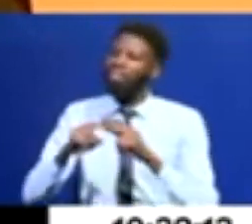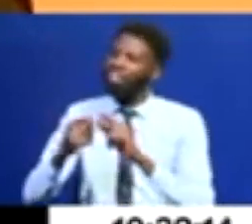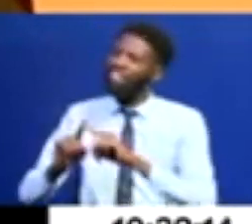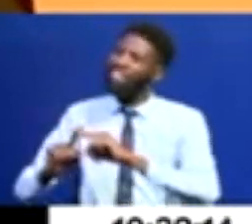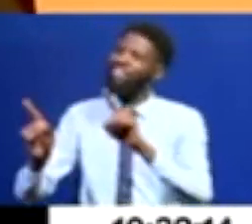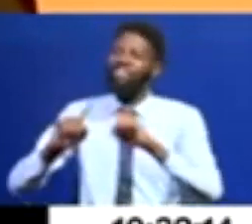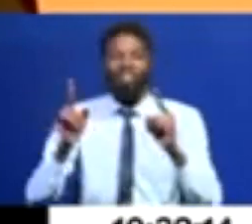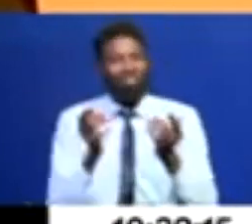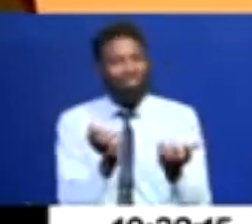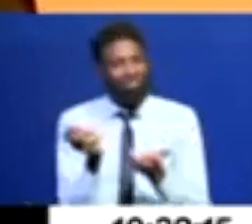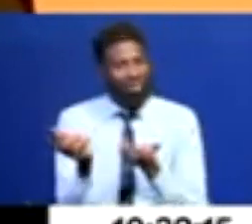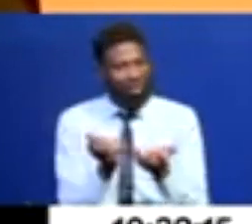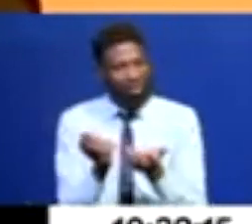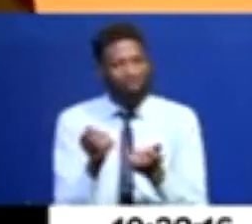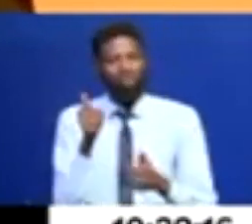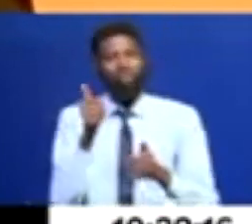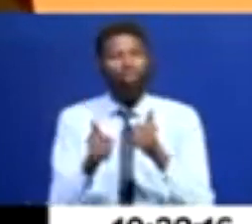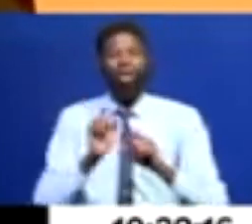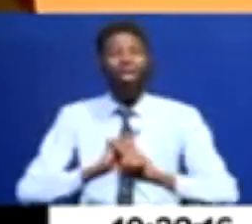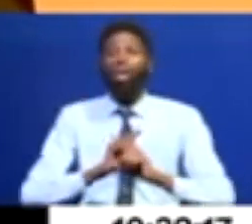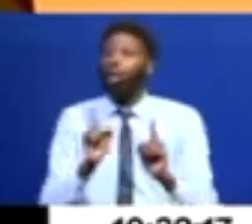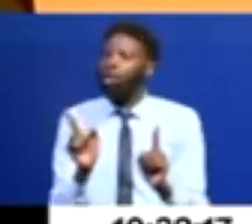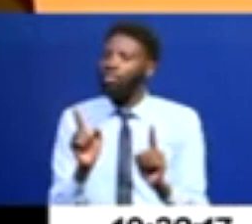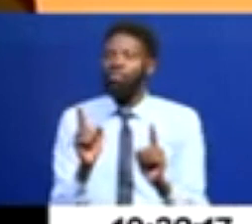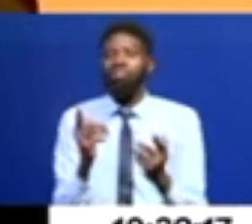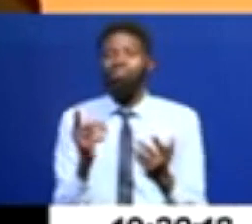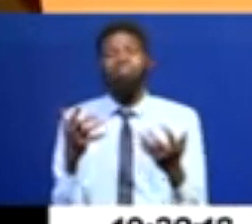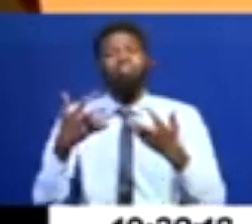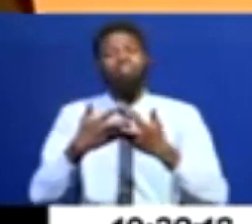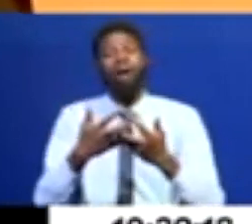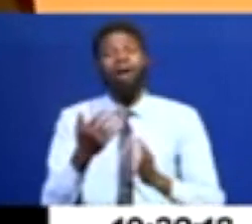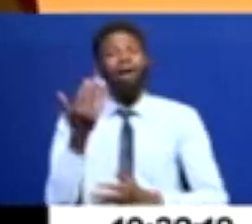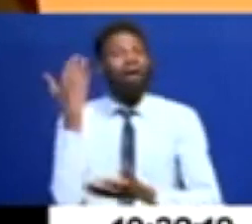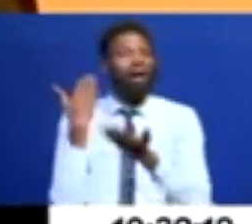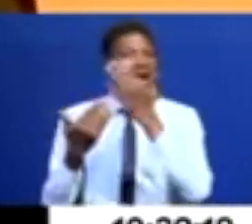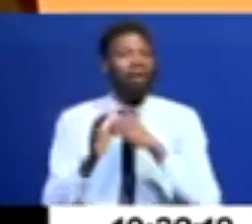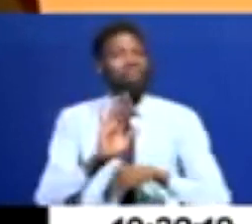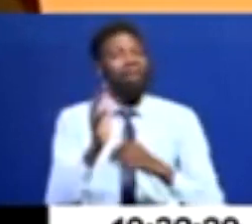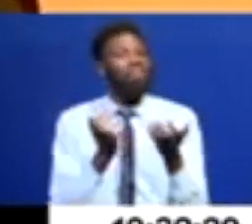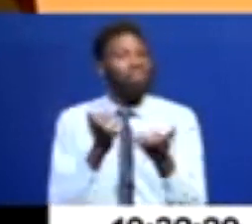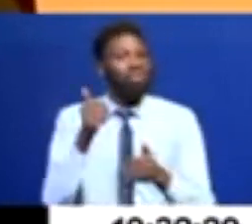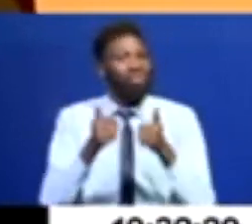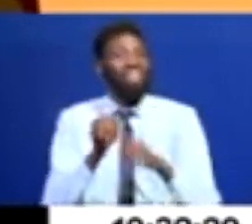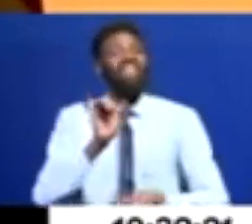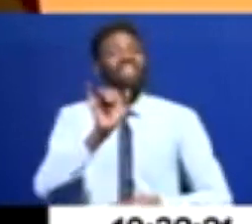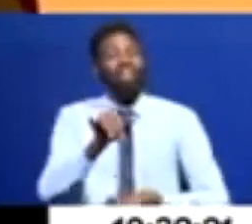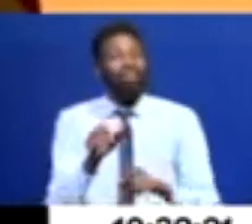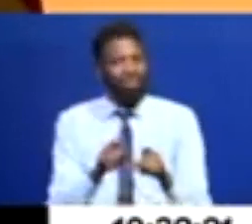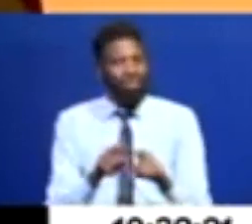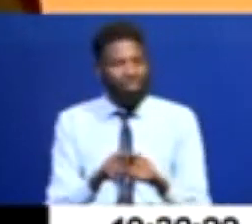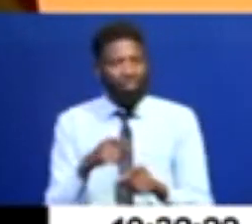business who does not relate to the business you are doing, that will also, so we